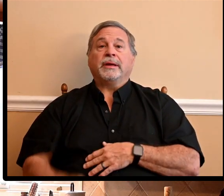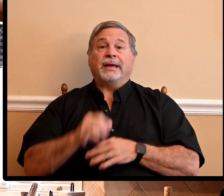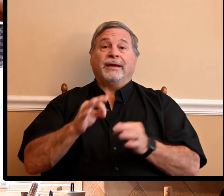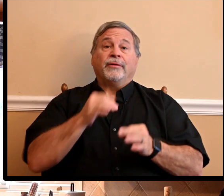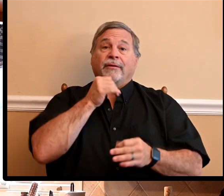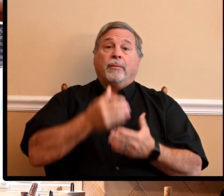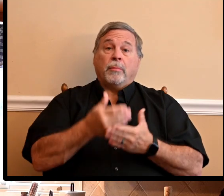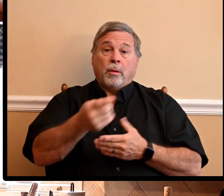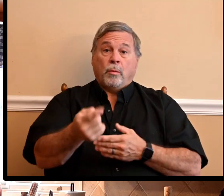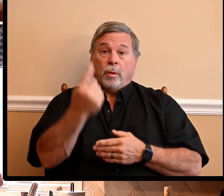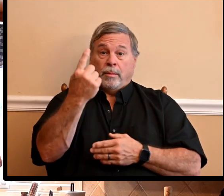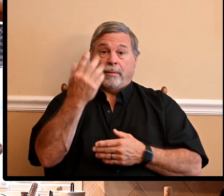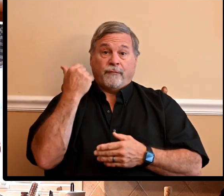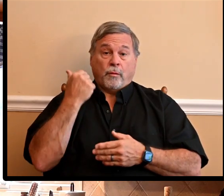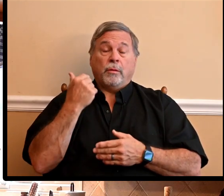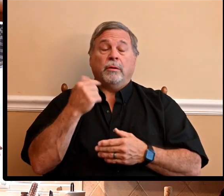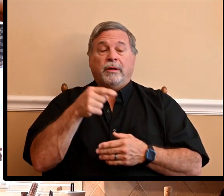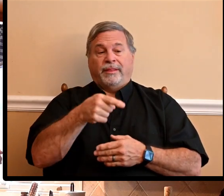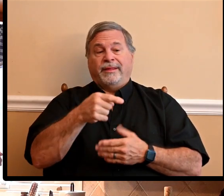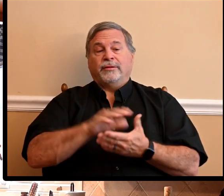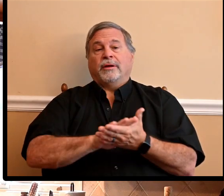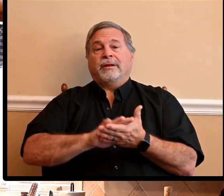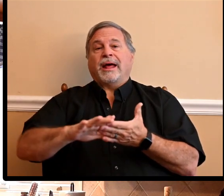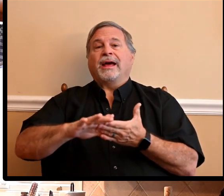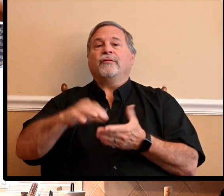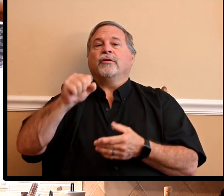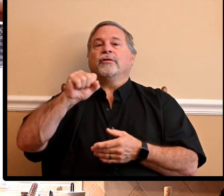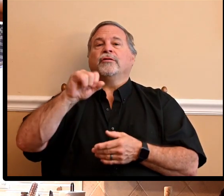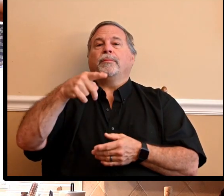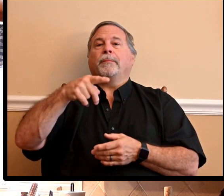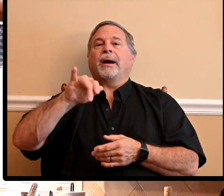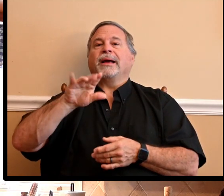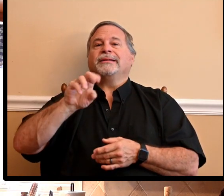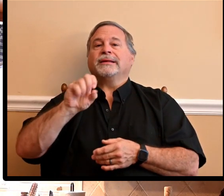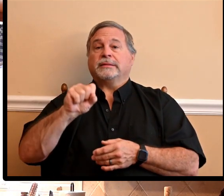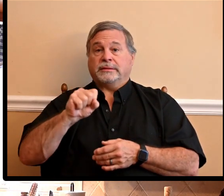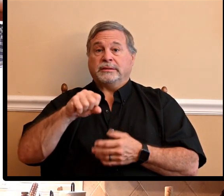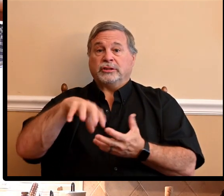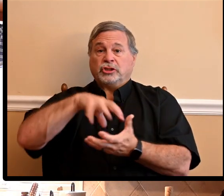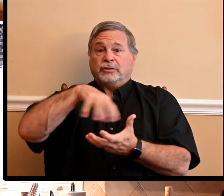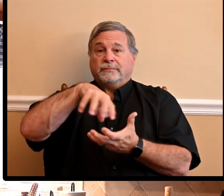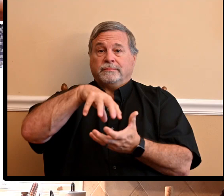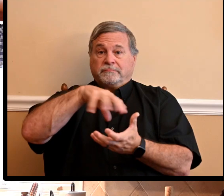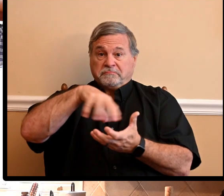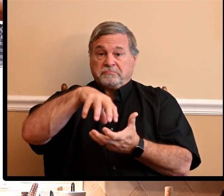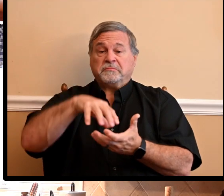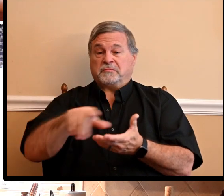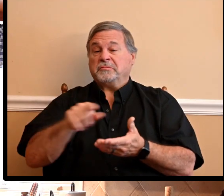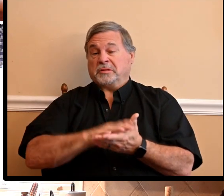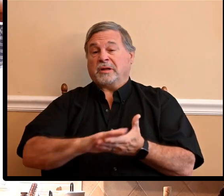simple. If you haven't gotten one of these are really, really nice for spices.